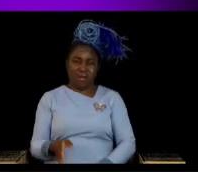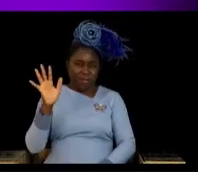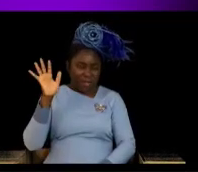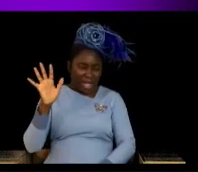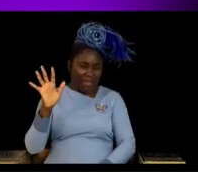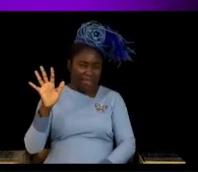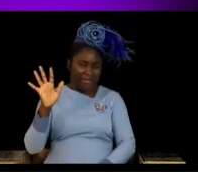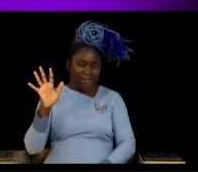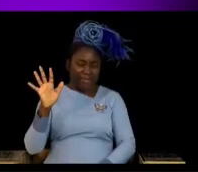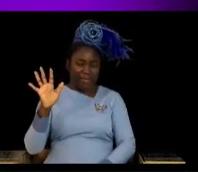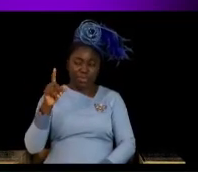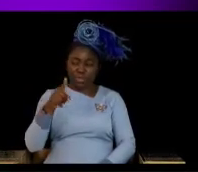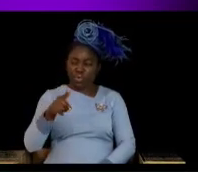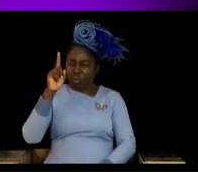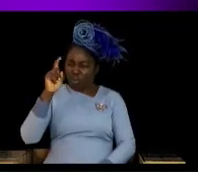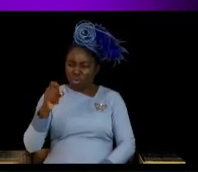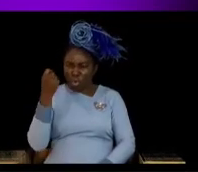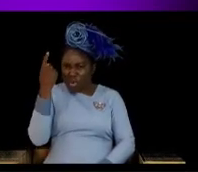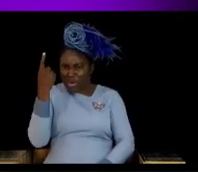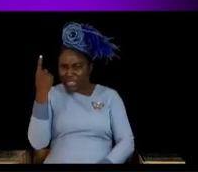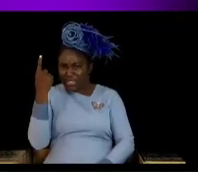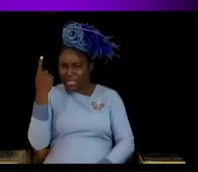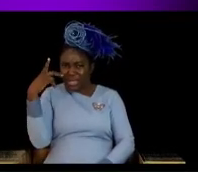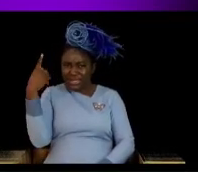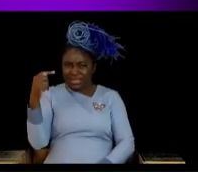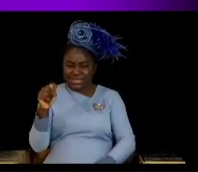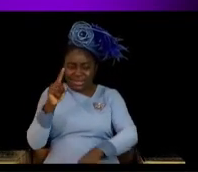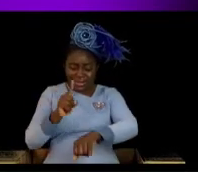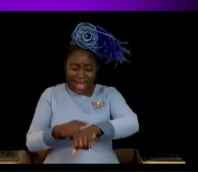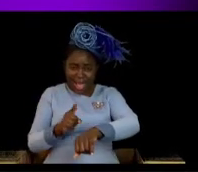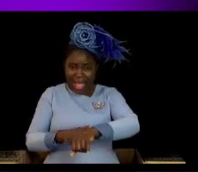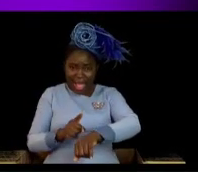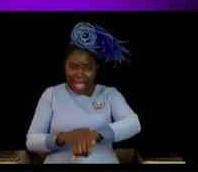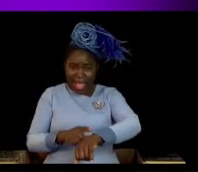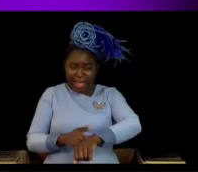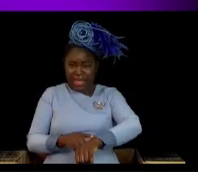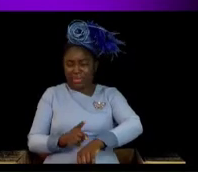Five, you must understand the times and the seasons.